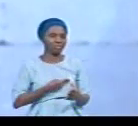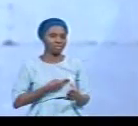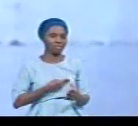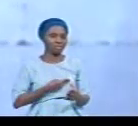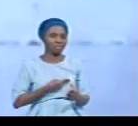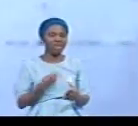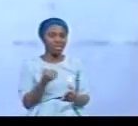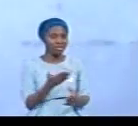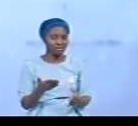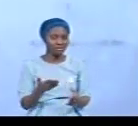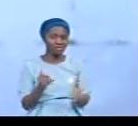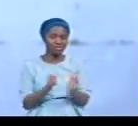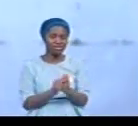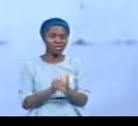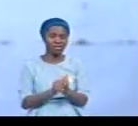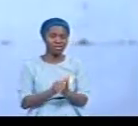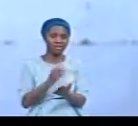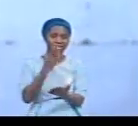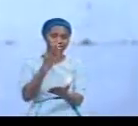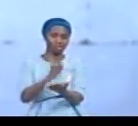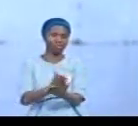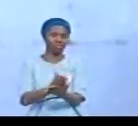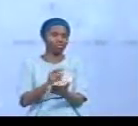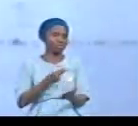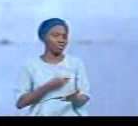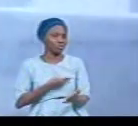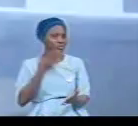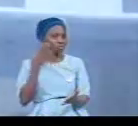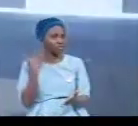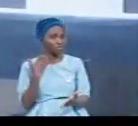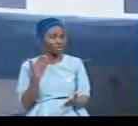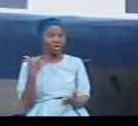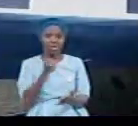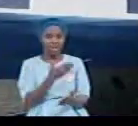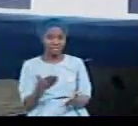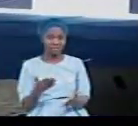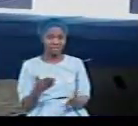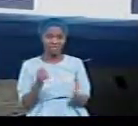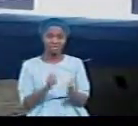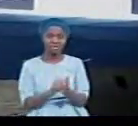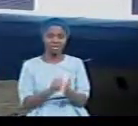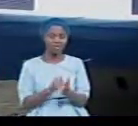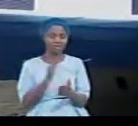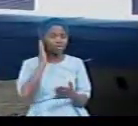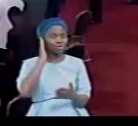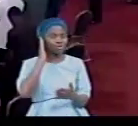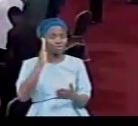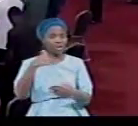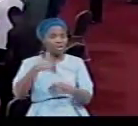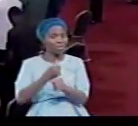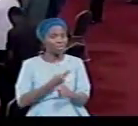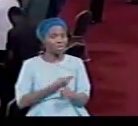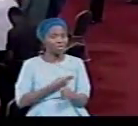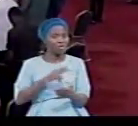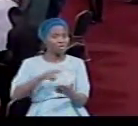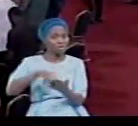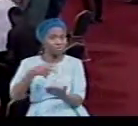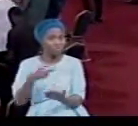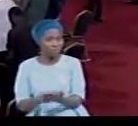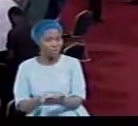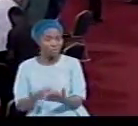anything that stops us, anything that will make us fall or